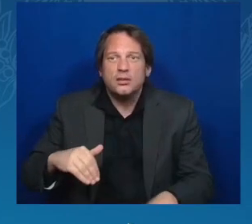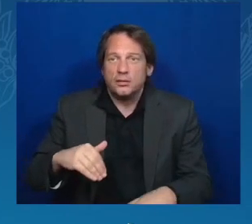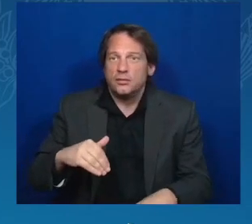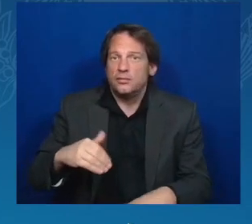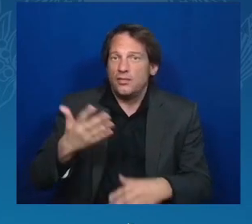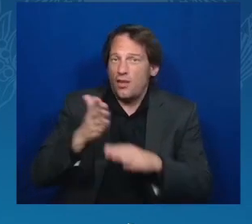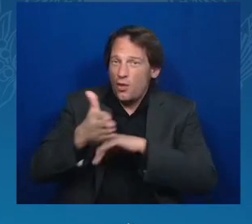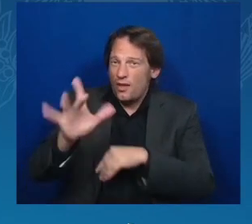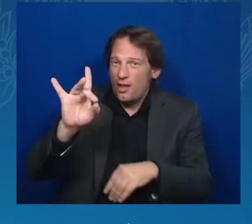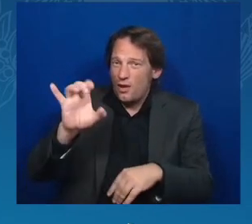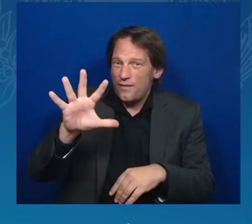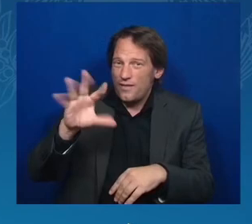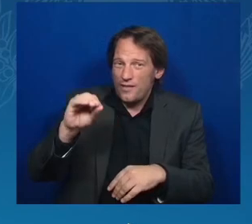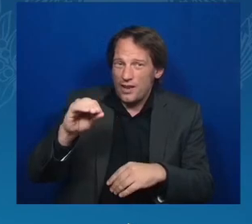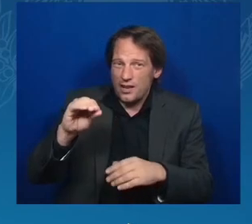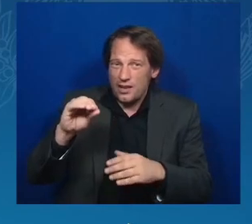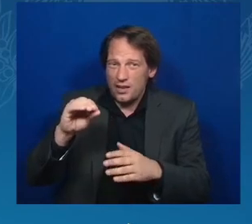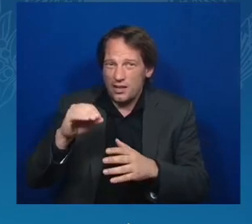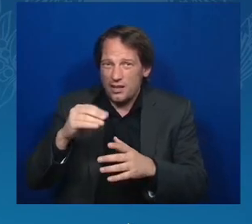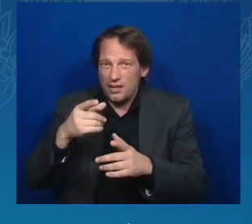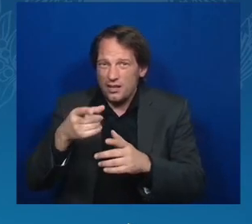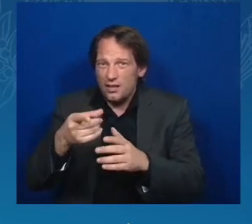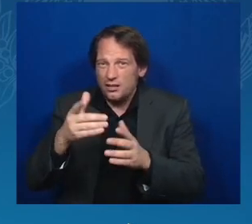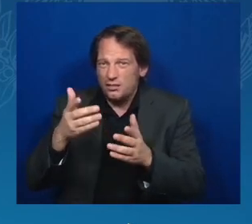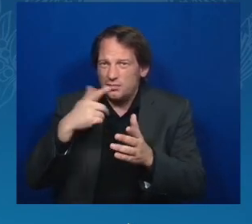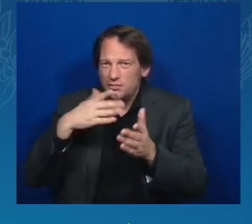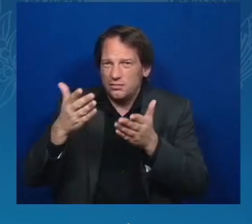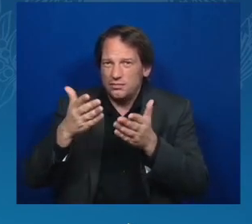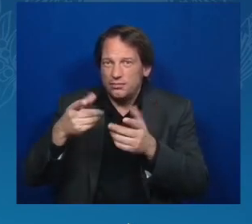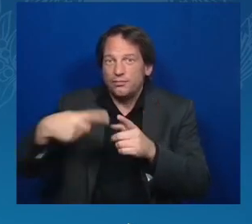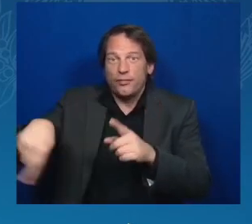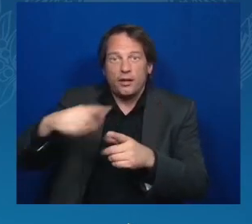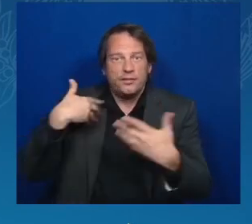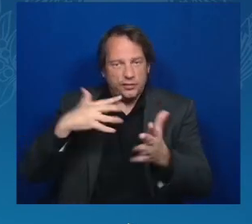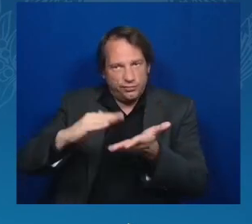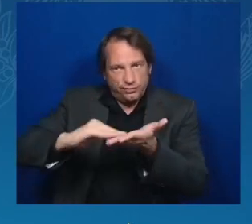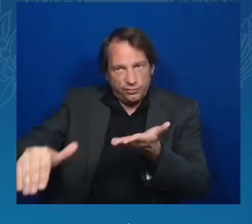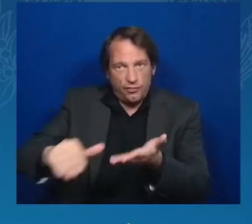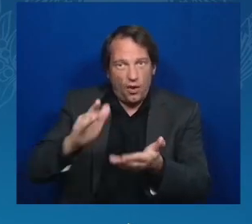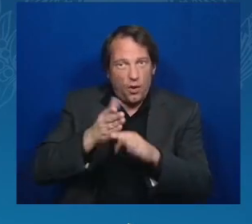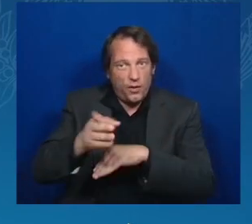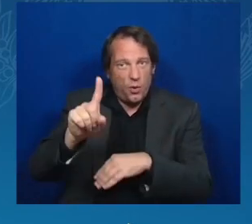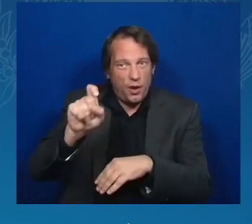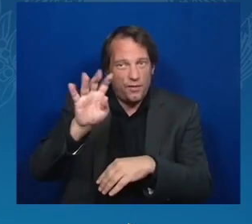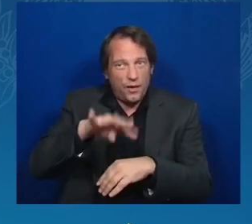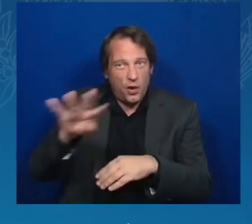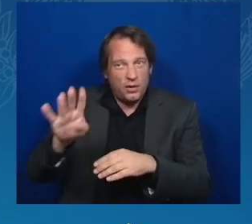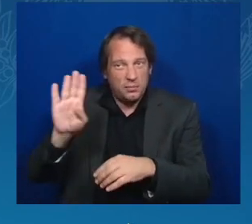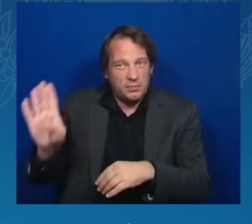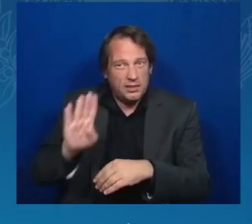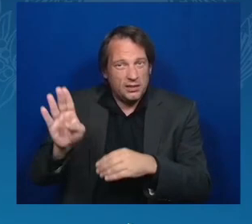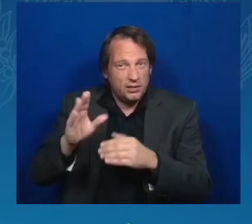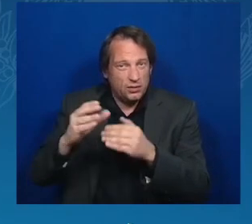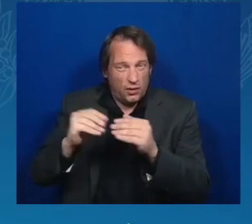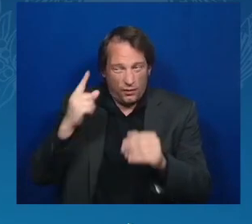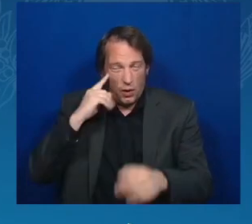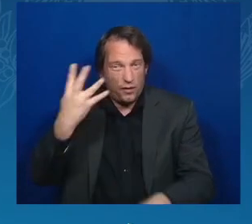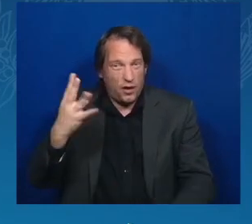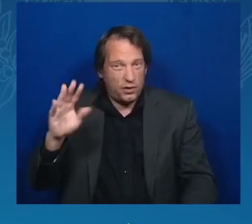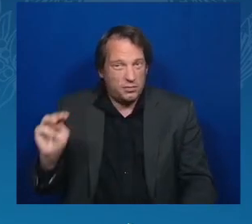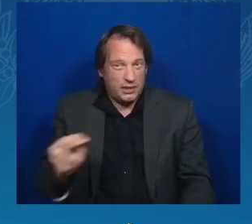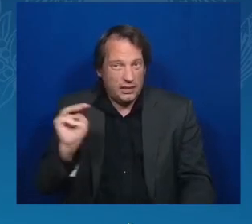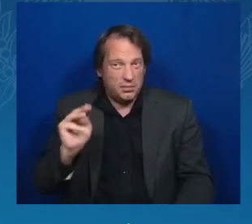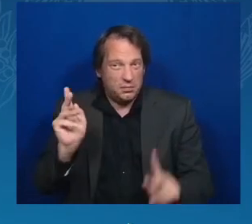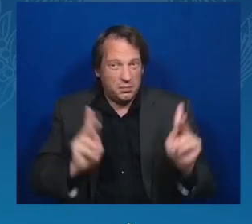And that means, of course, for those individuals who have received this forgiveness, that's more money in their pocket to pay for things